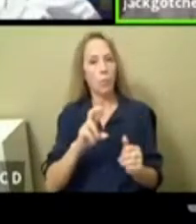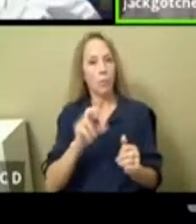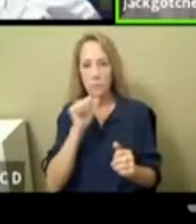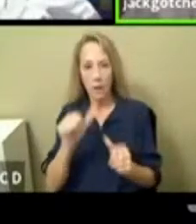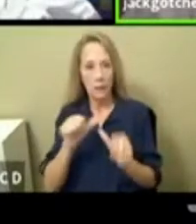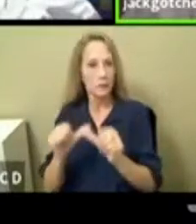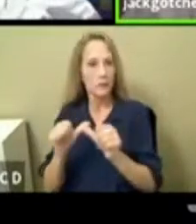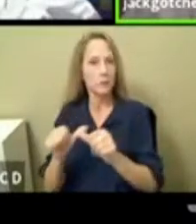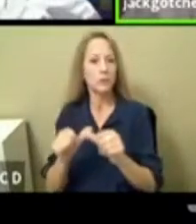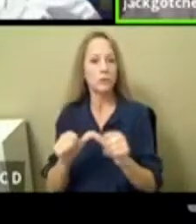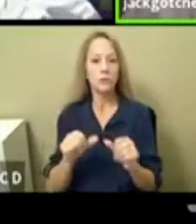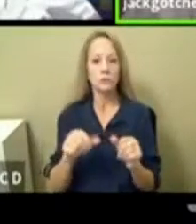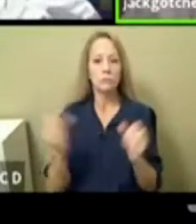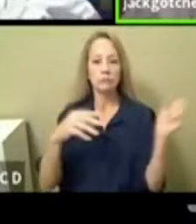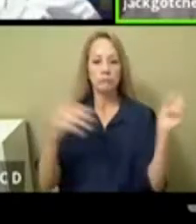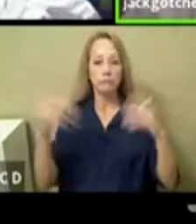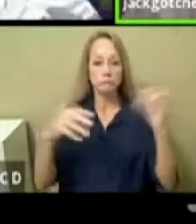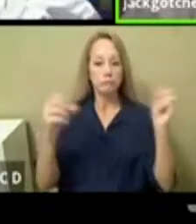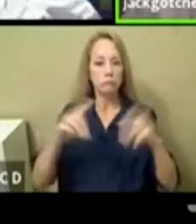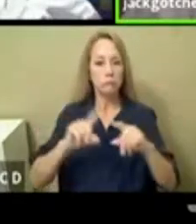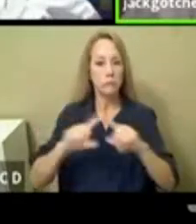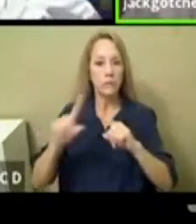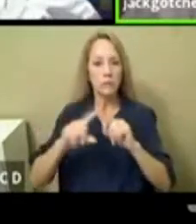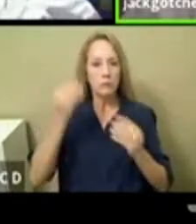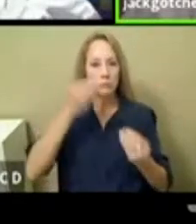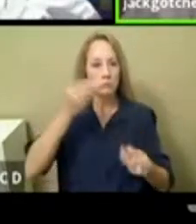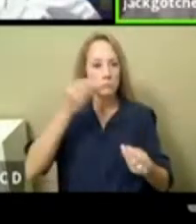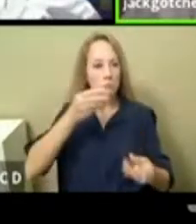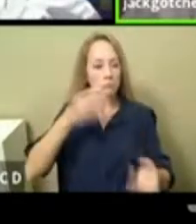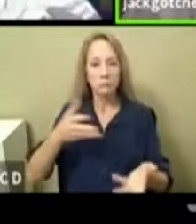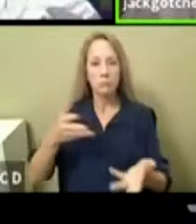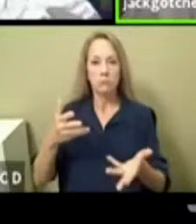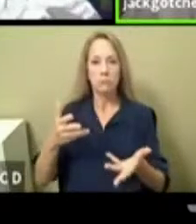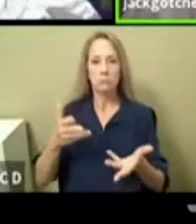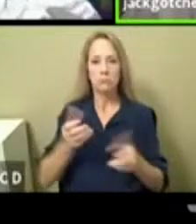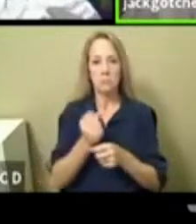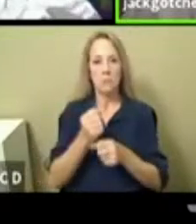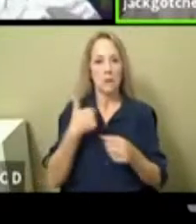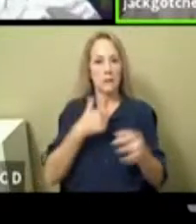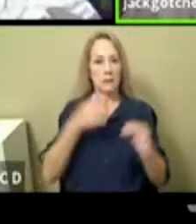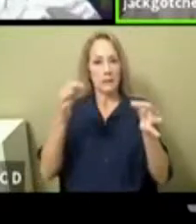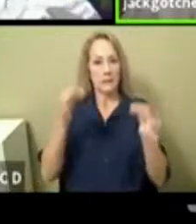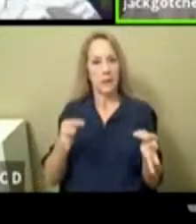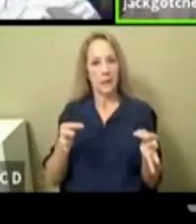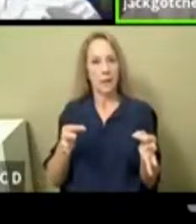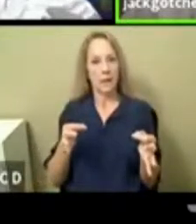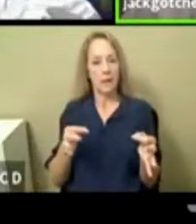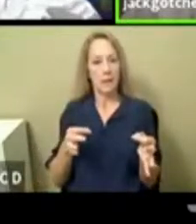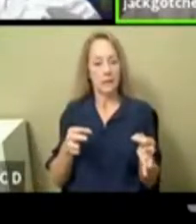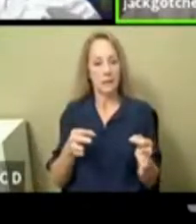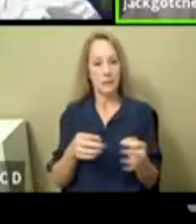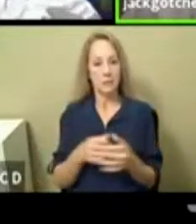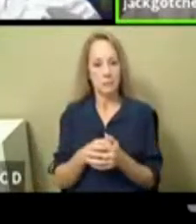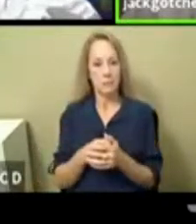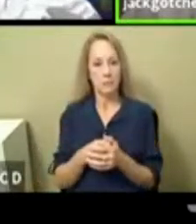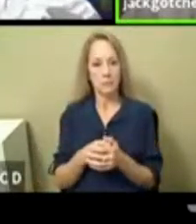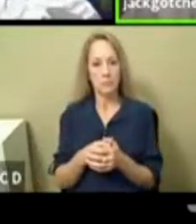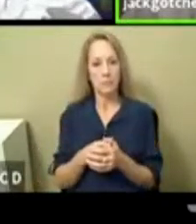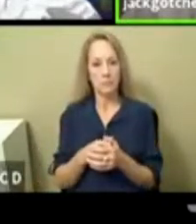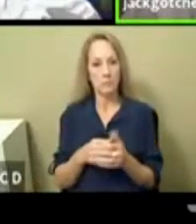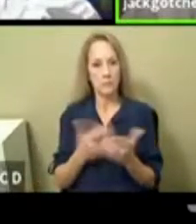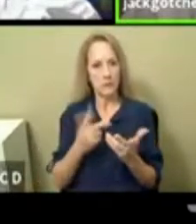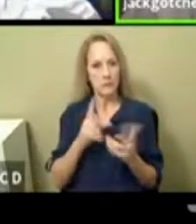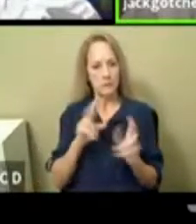input from various sources to help make that decision. So it's less of a passive decision than it is a very